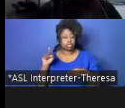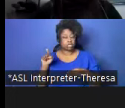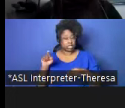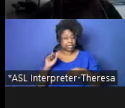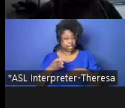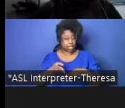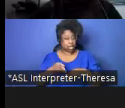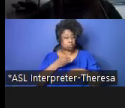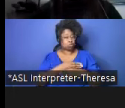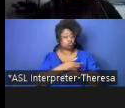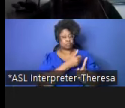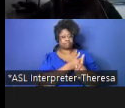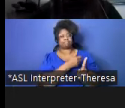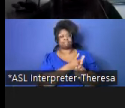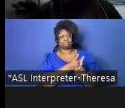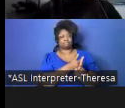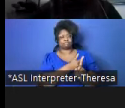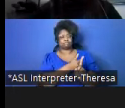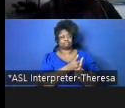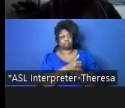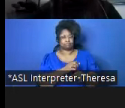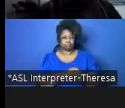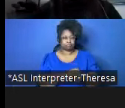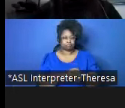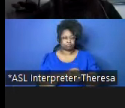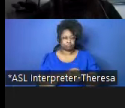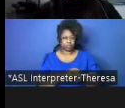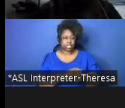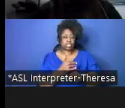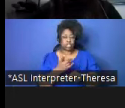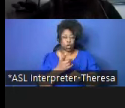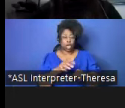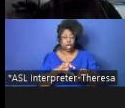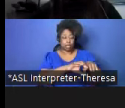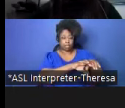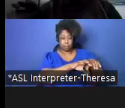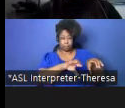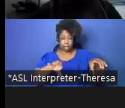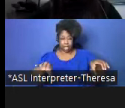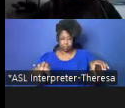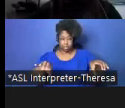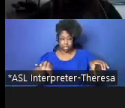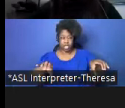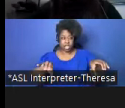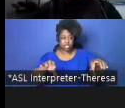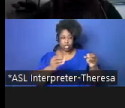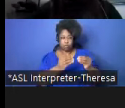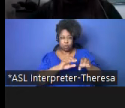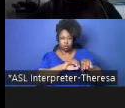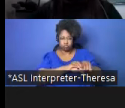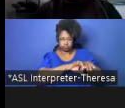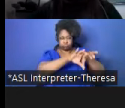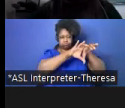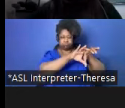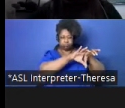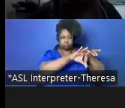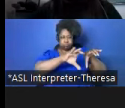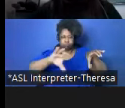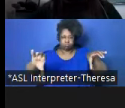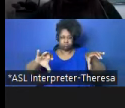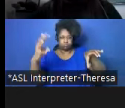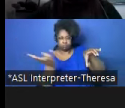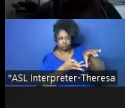own. Increase piping capacity is a good example. And taking that concept